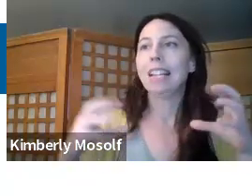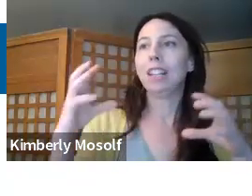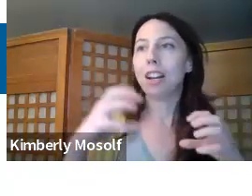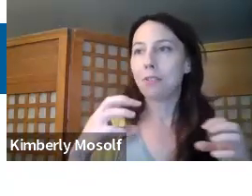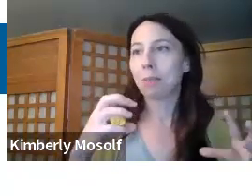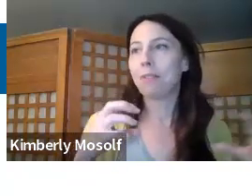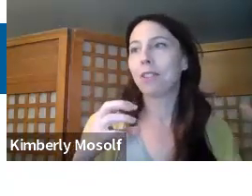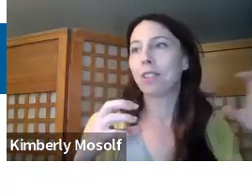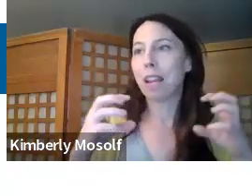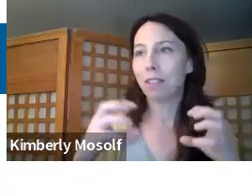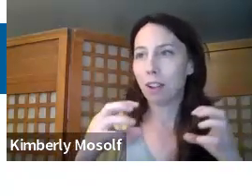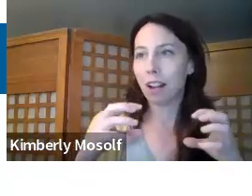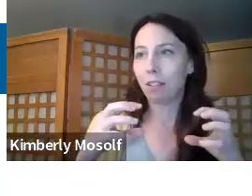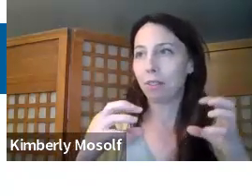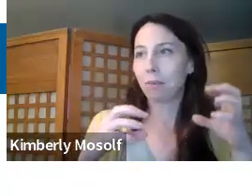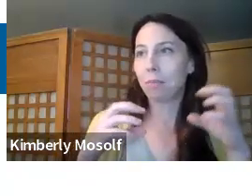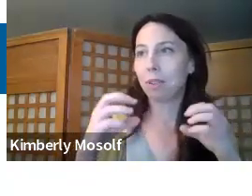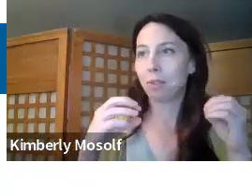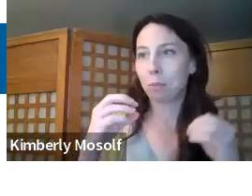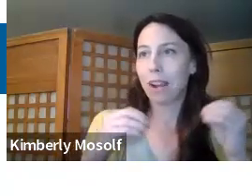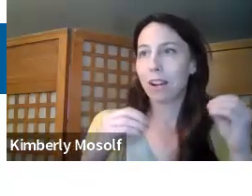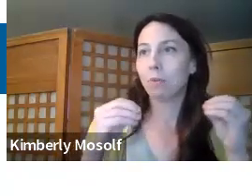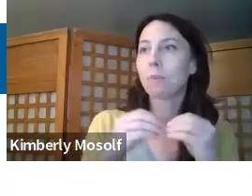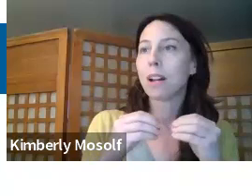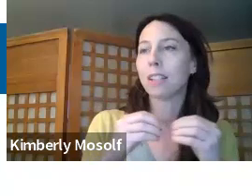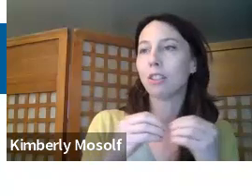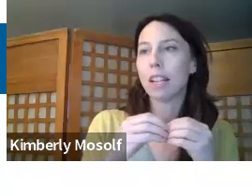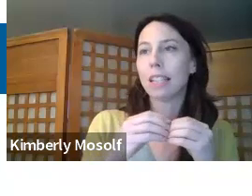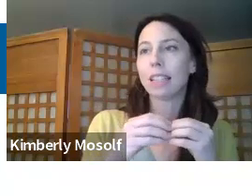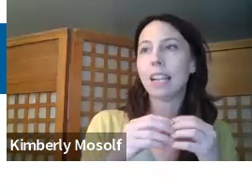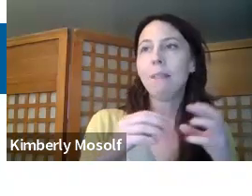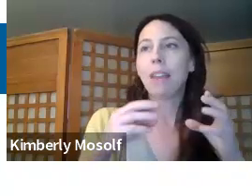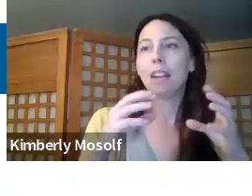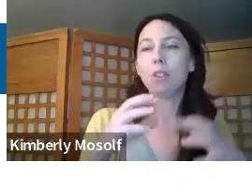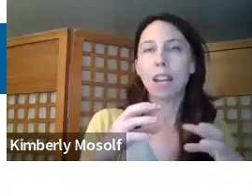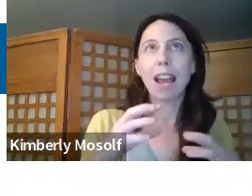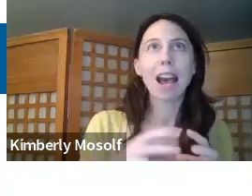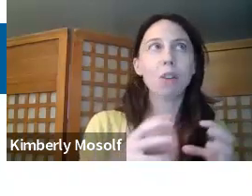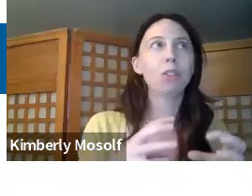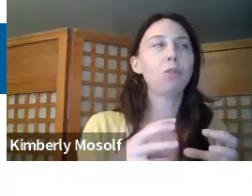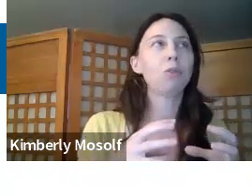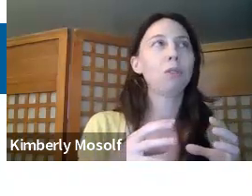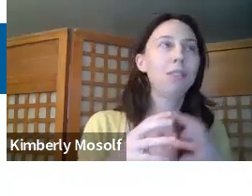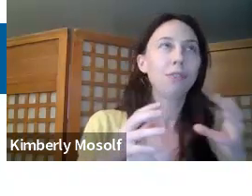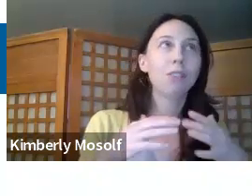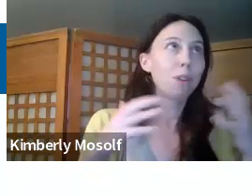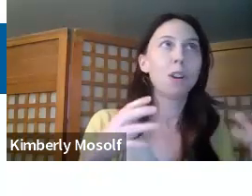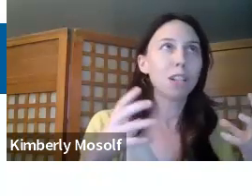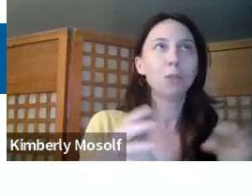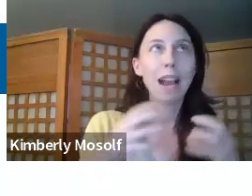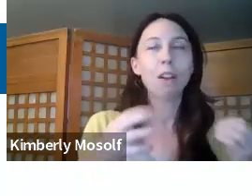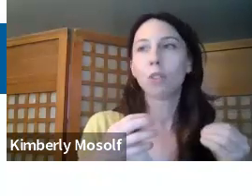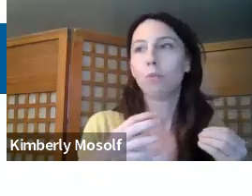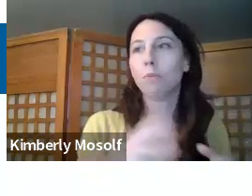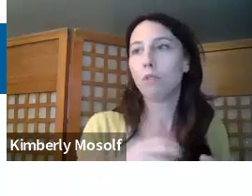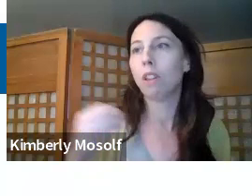like law enforcement versus behavioral health service provider response in a crisis. And how to, if we wanted